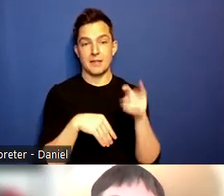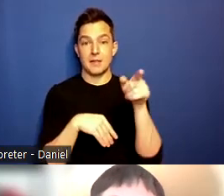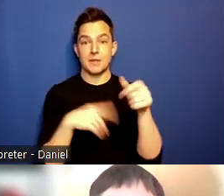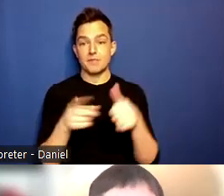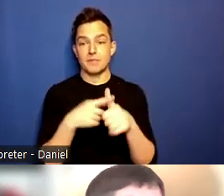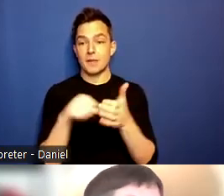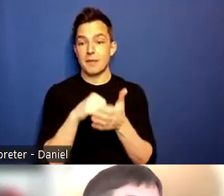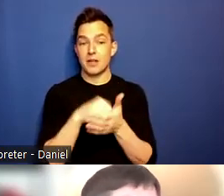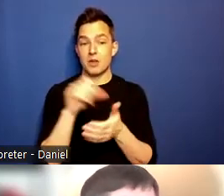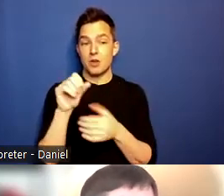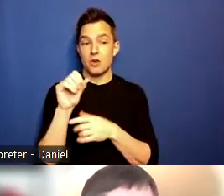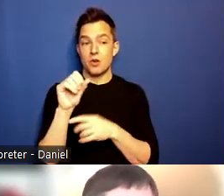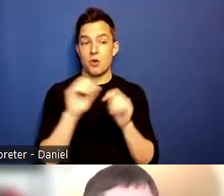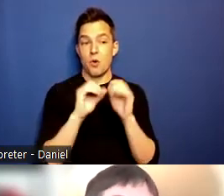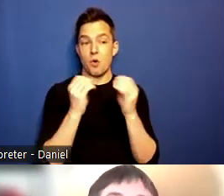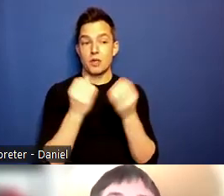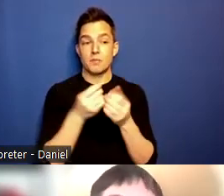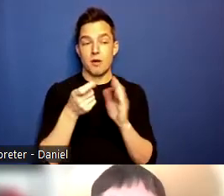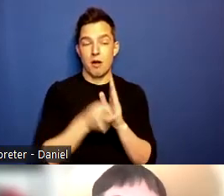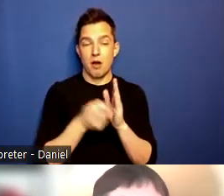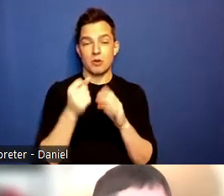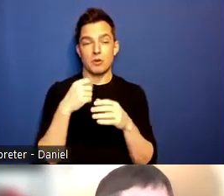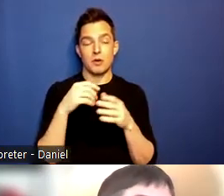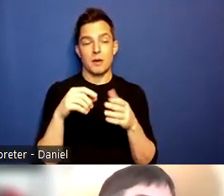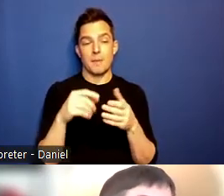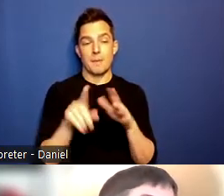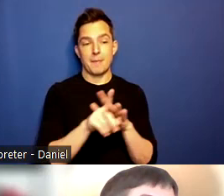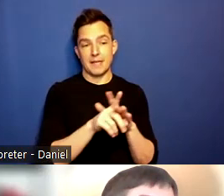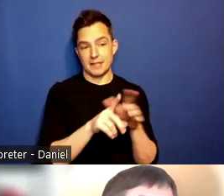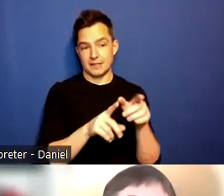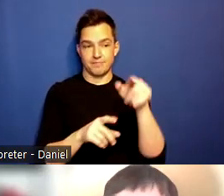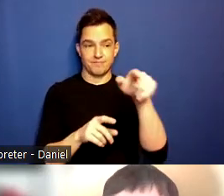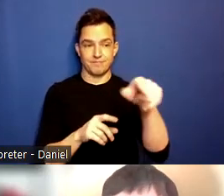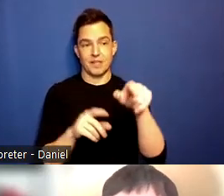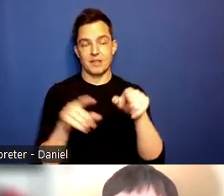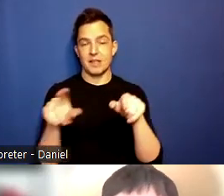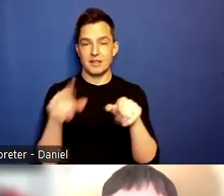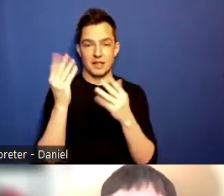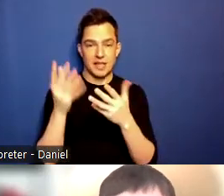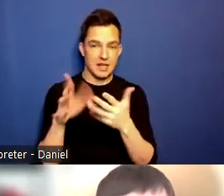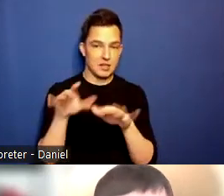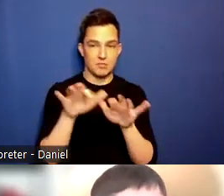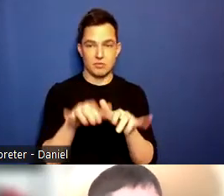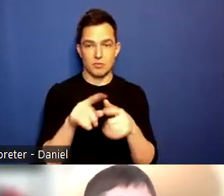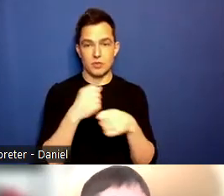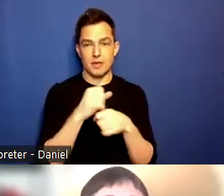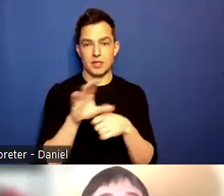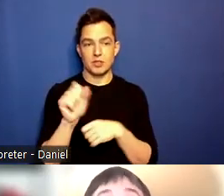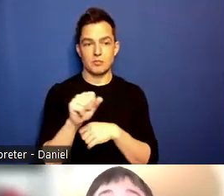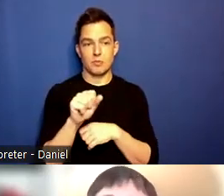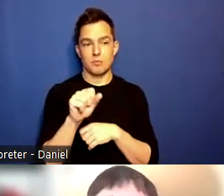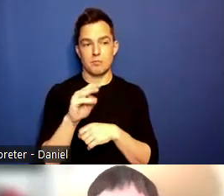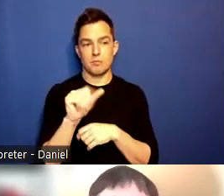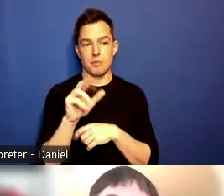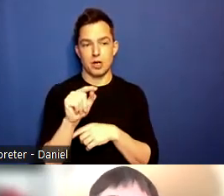page, Organization, auto-populates with organizational info that you'll input when you create your Smart Simple account. If